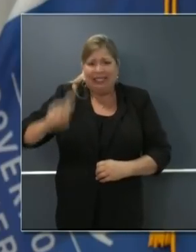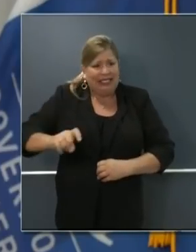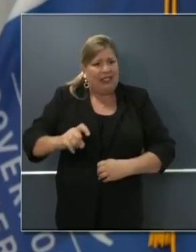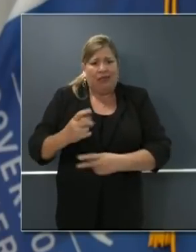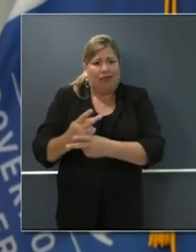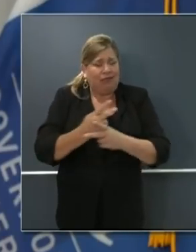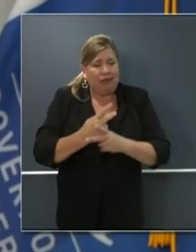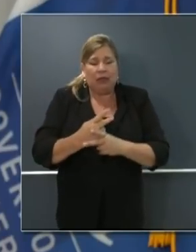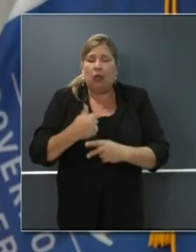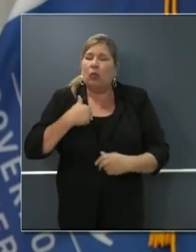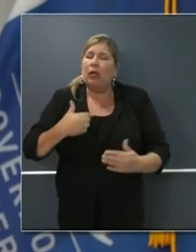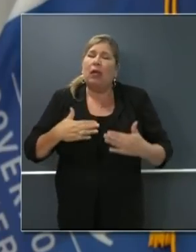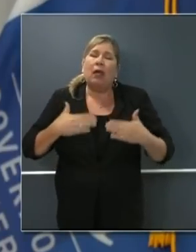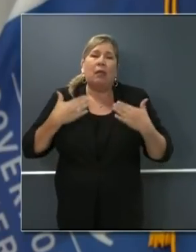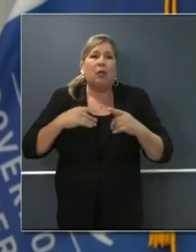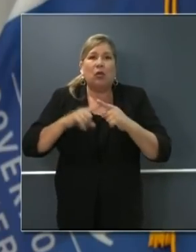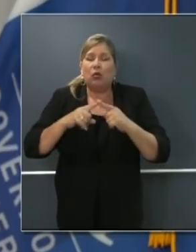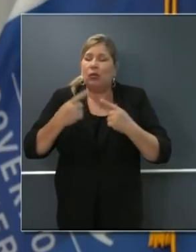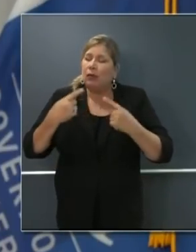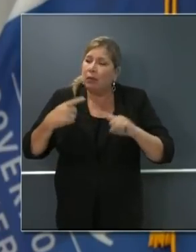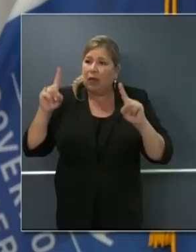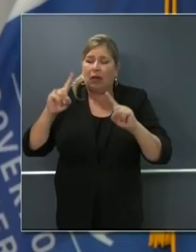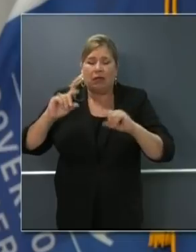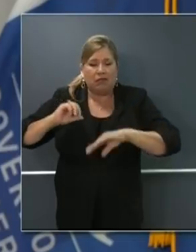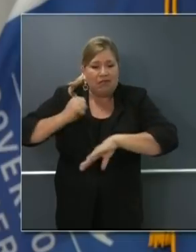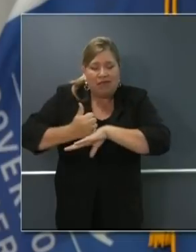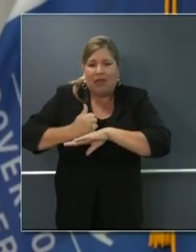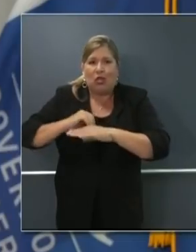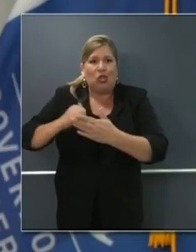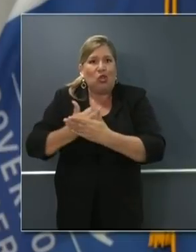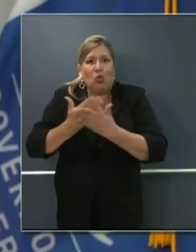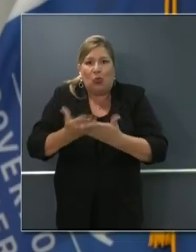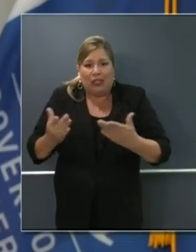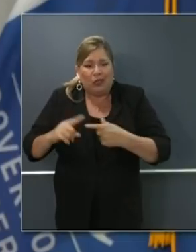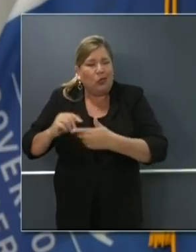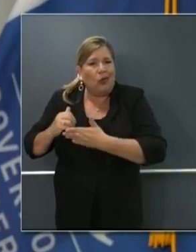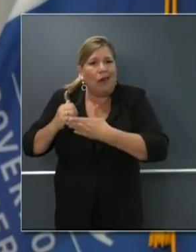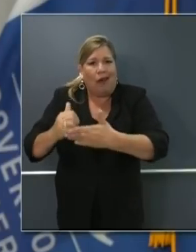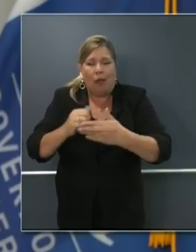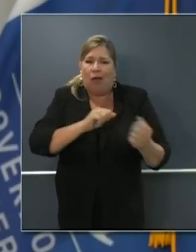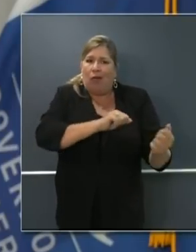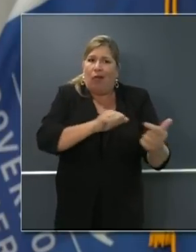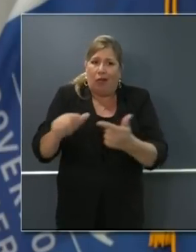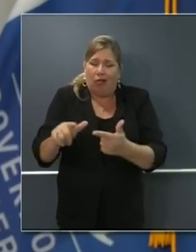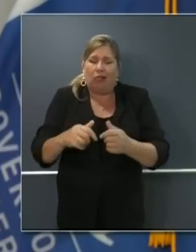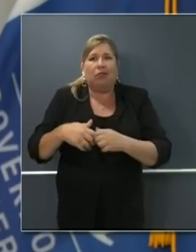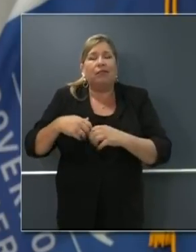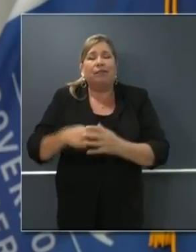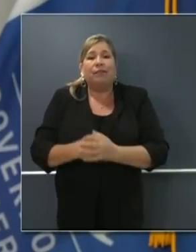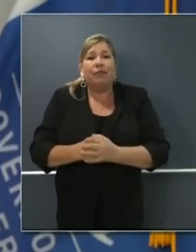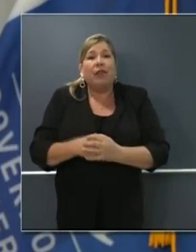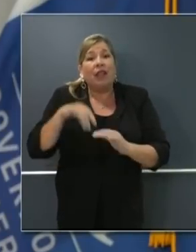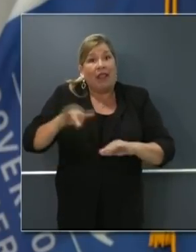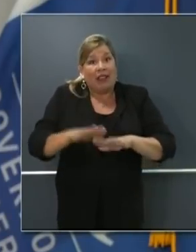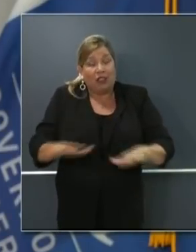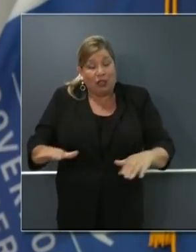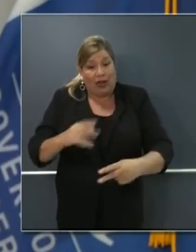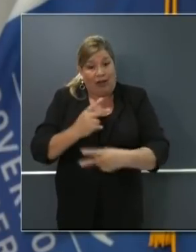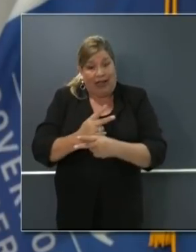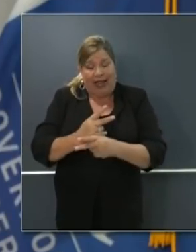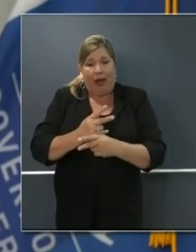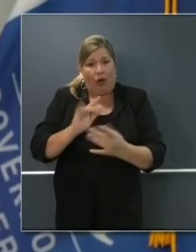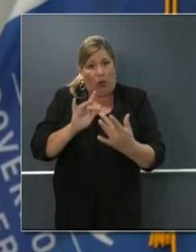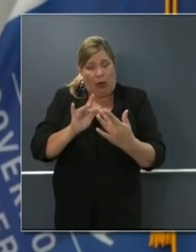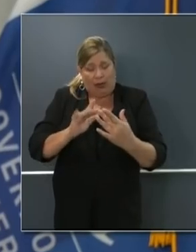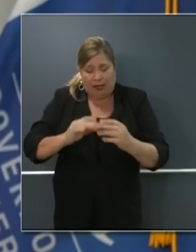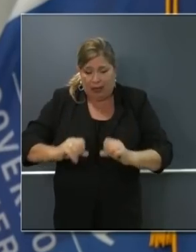We're glad to provide this additional resource in partnership with the legislature to really address the needs of all across our state. This child care portal will help